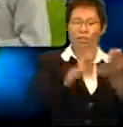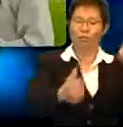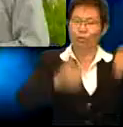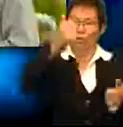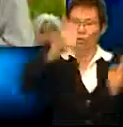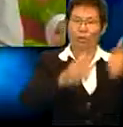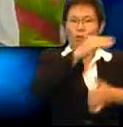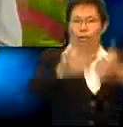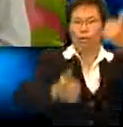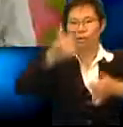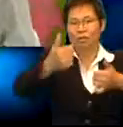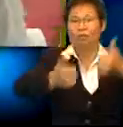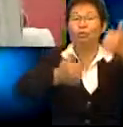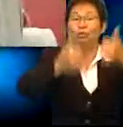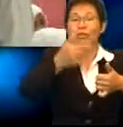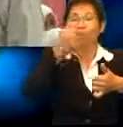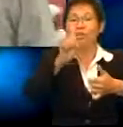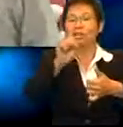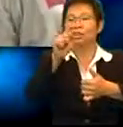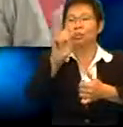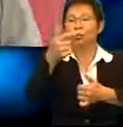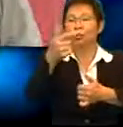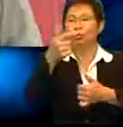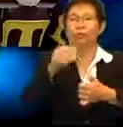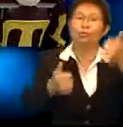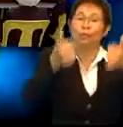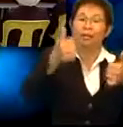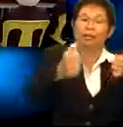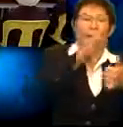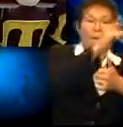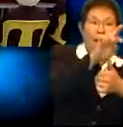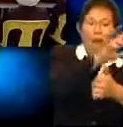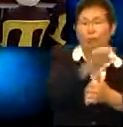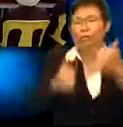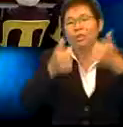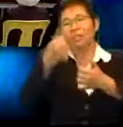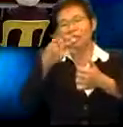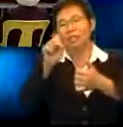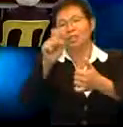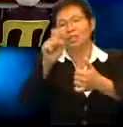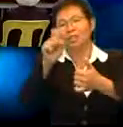chart and which one is a histogram?